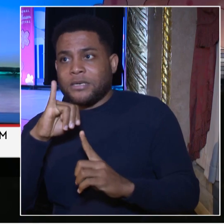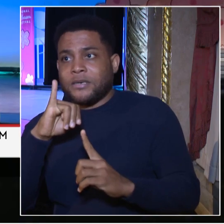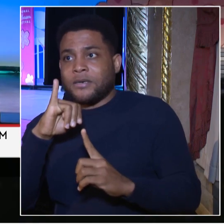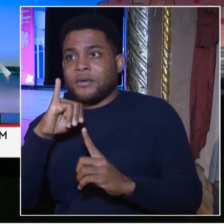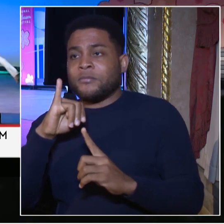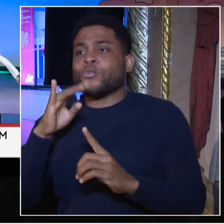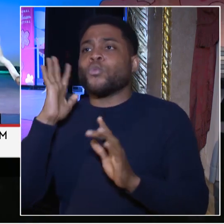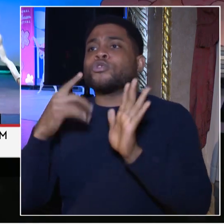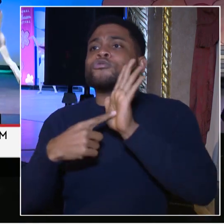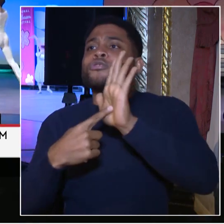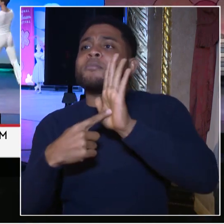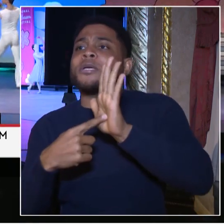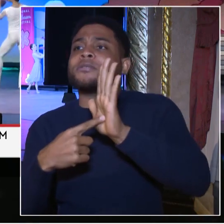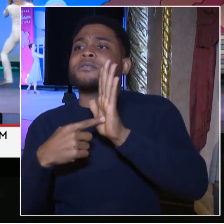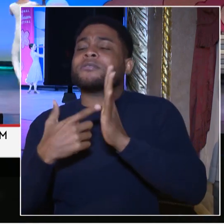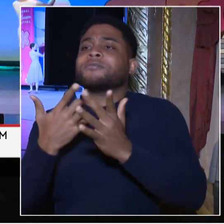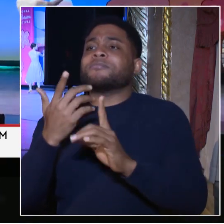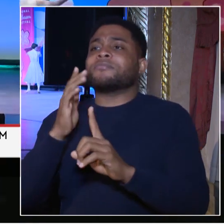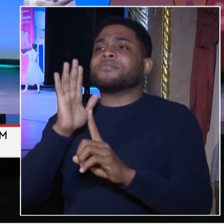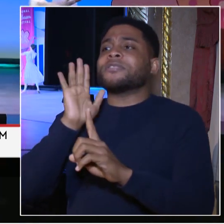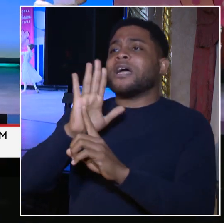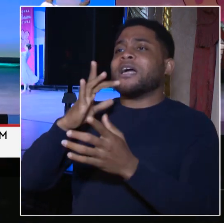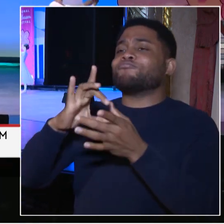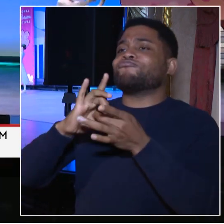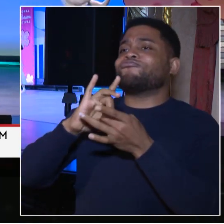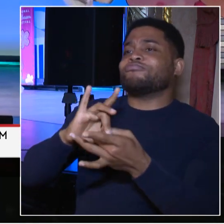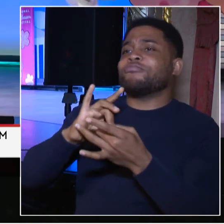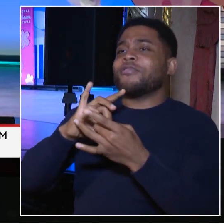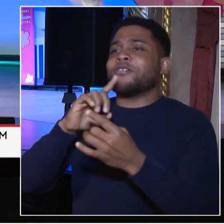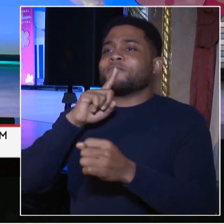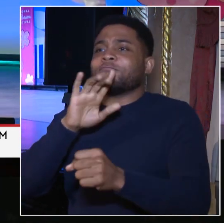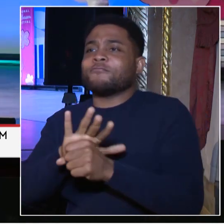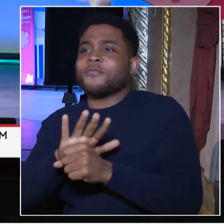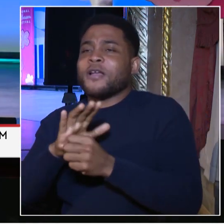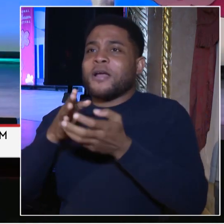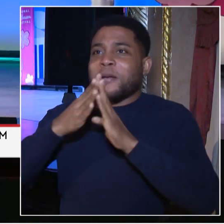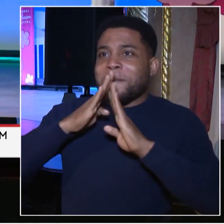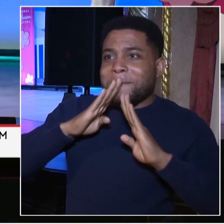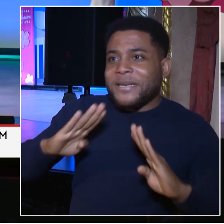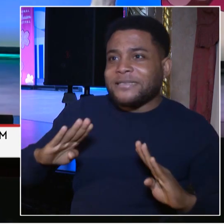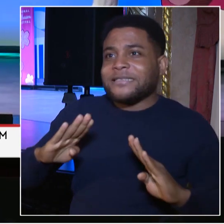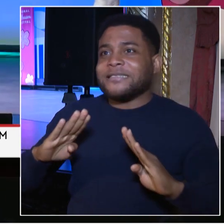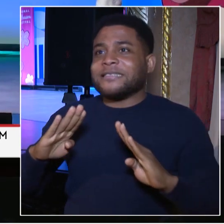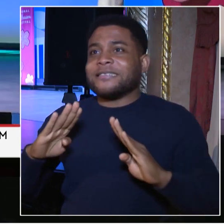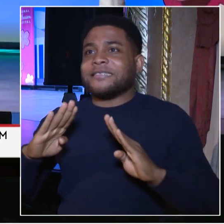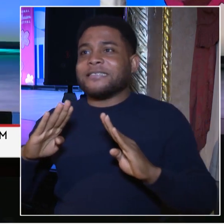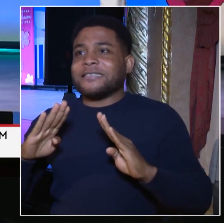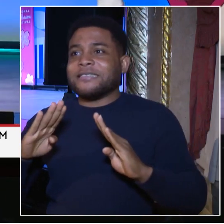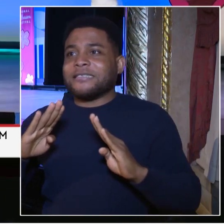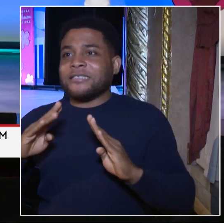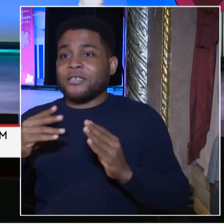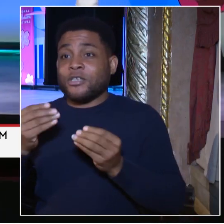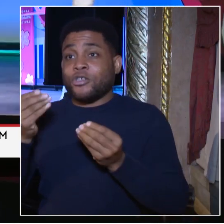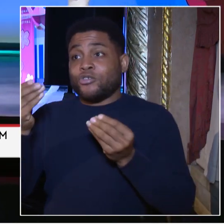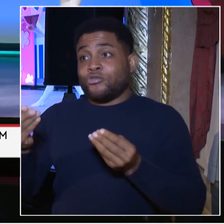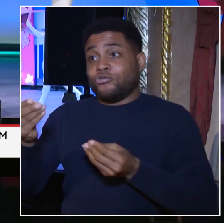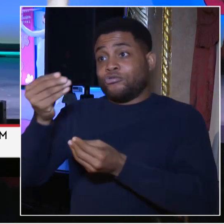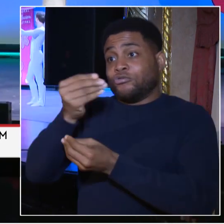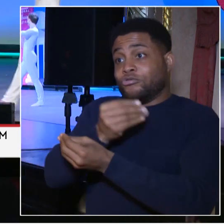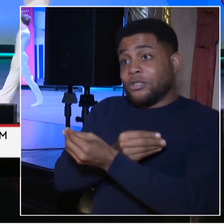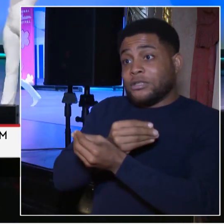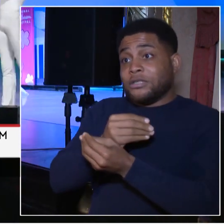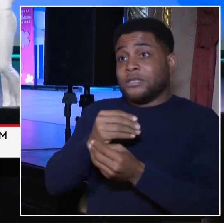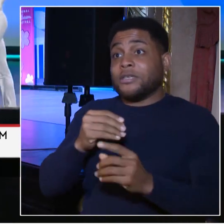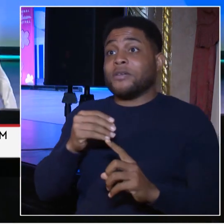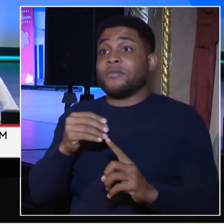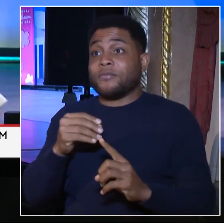symbolize their mutual dedication to friendship and peace. With the exchange of these symbolic cranes representing